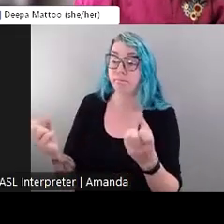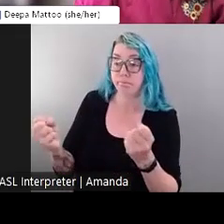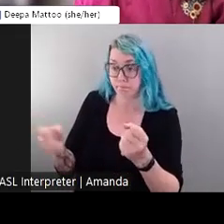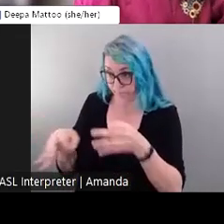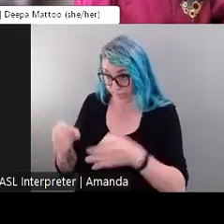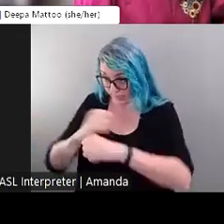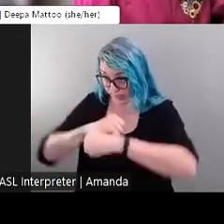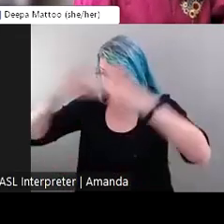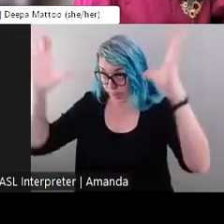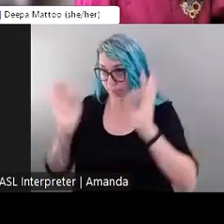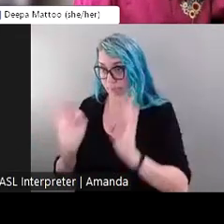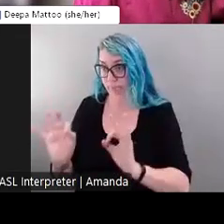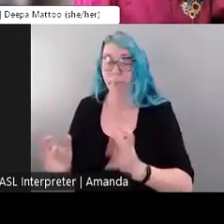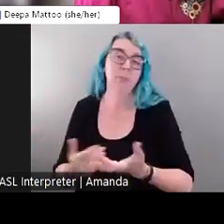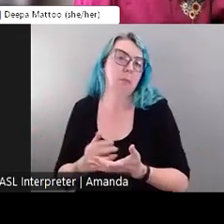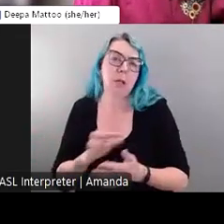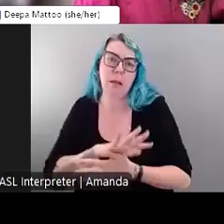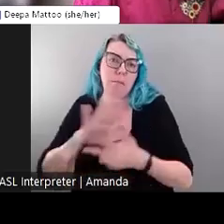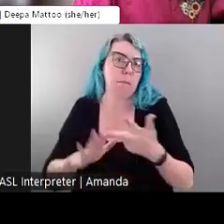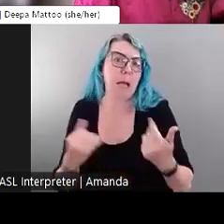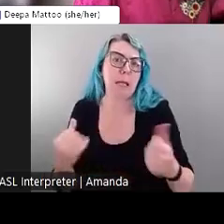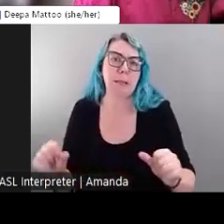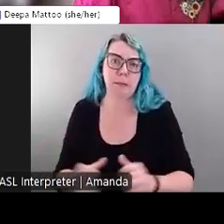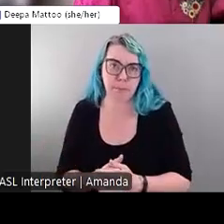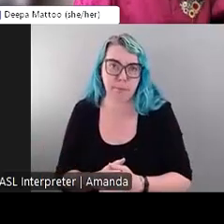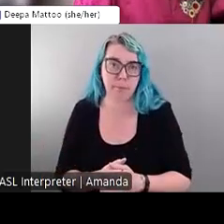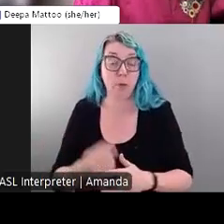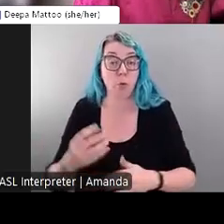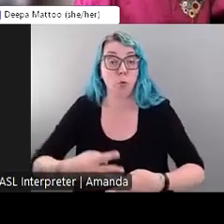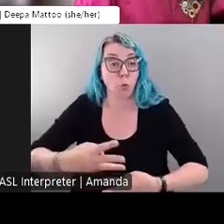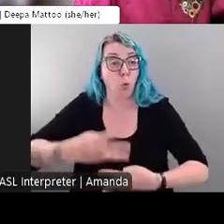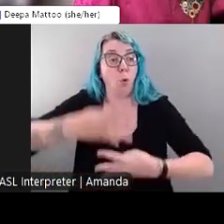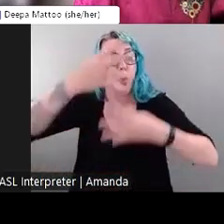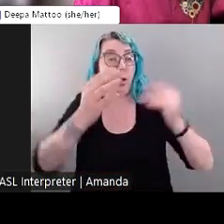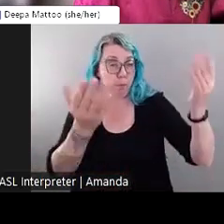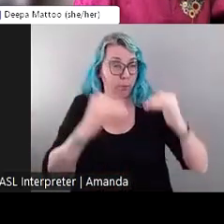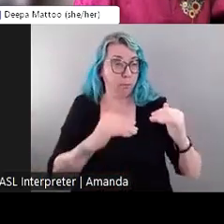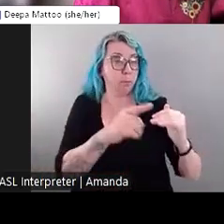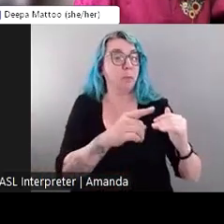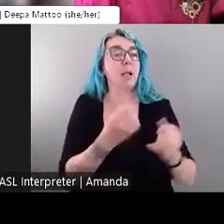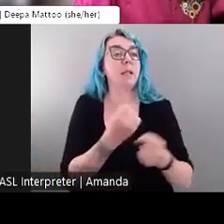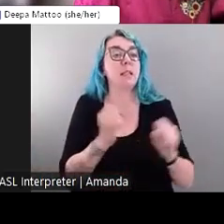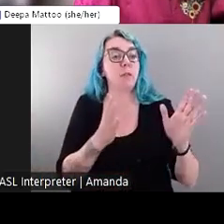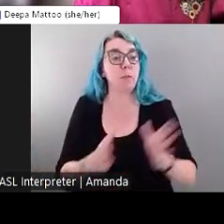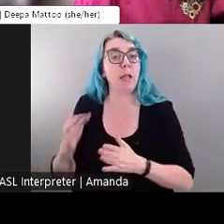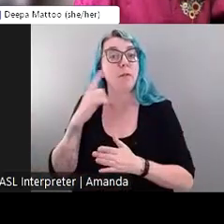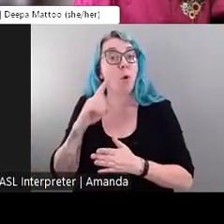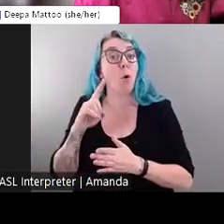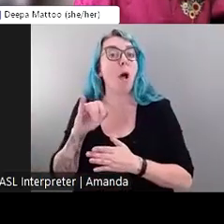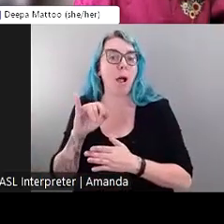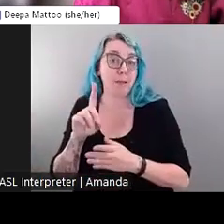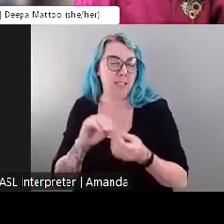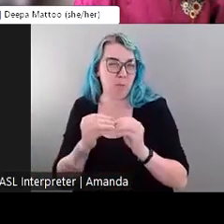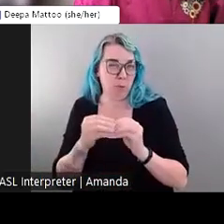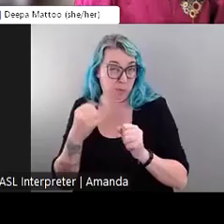scroll down a little bit, you'll see this header here, safety plan for, and then the RISA ID number. Underneath this header, you'll find